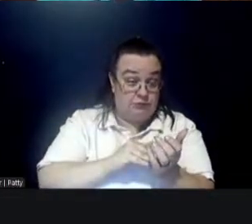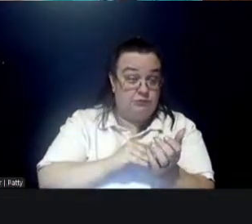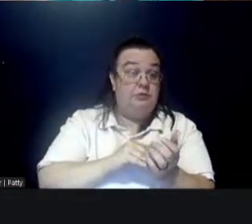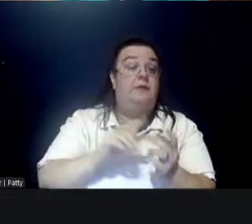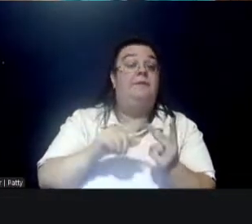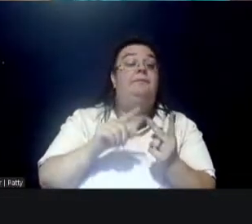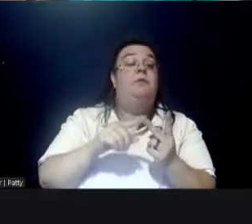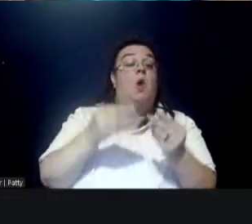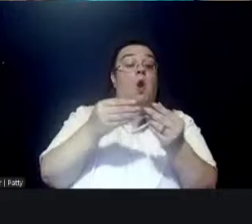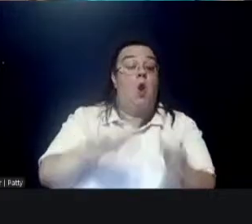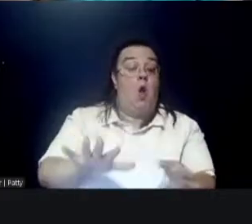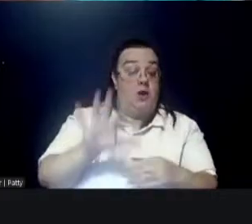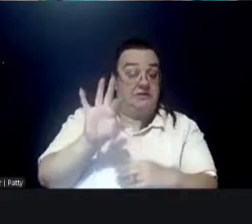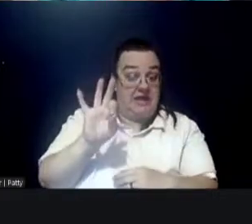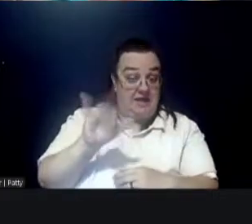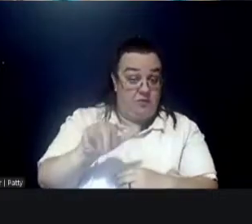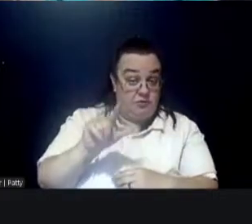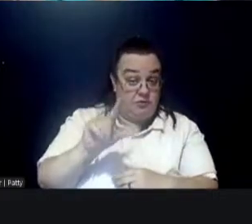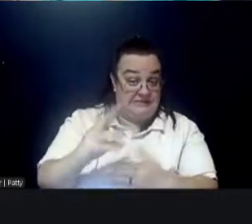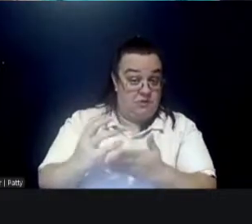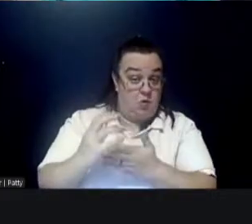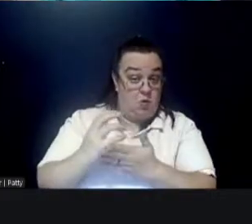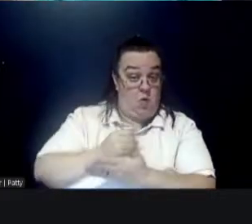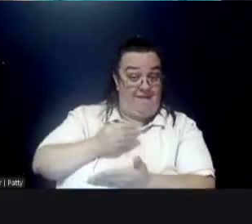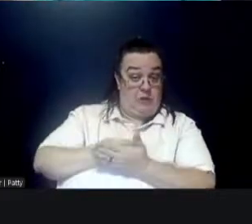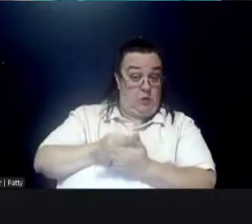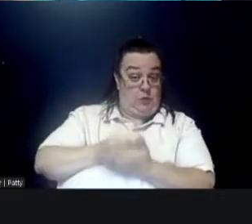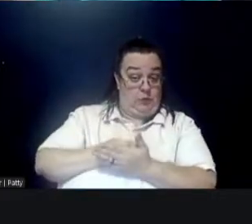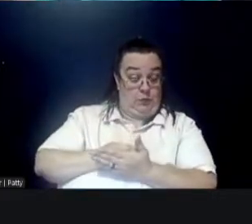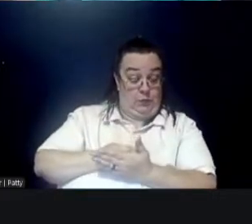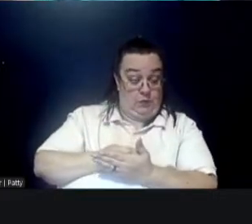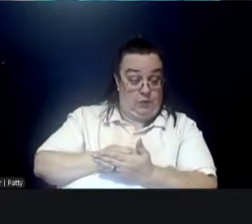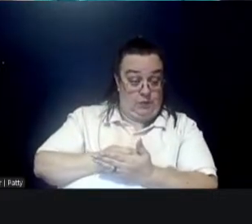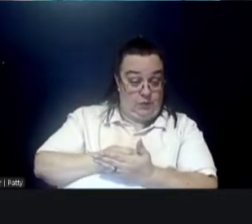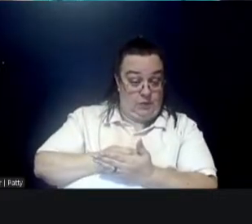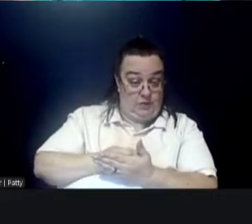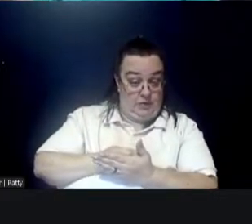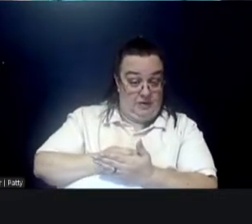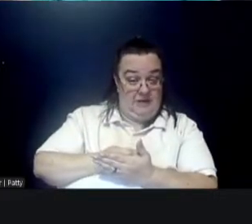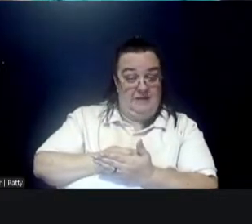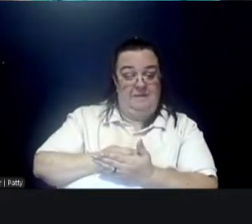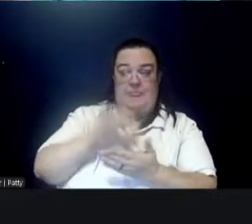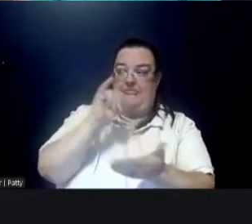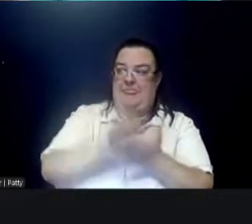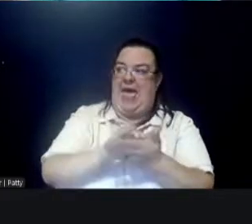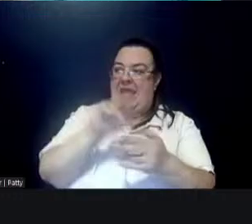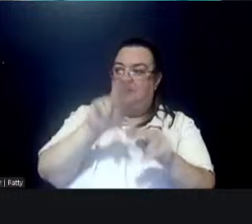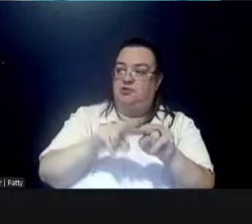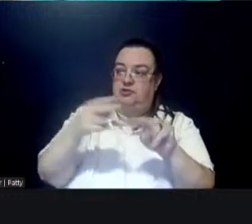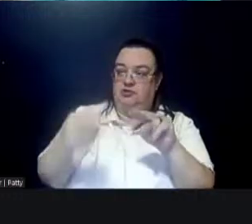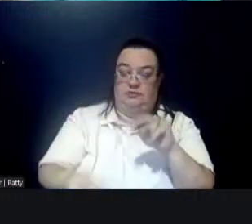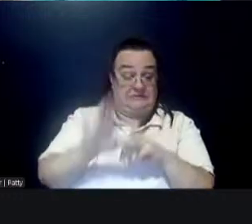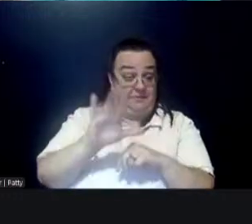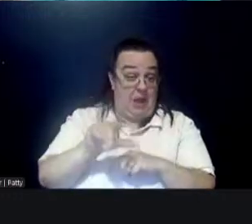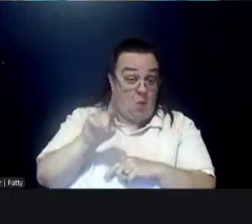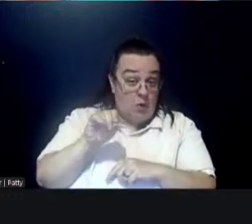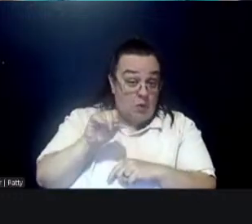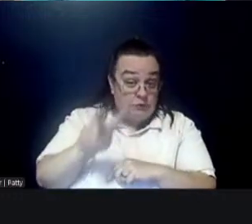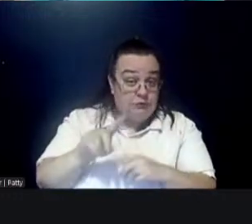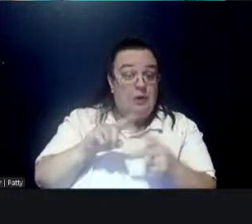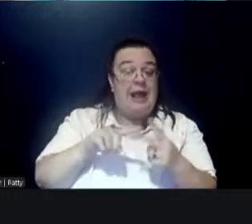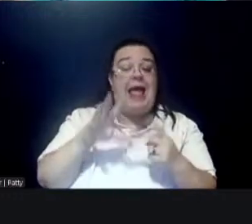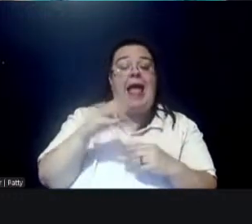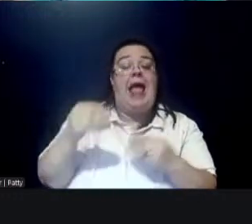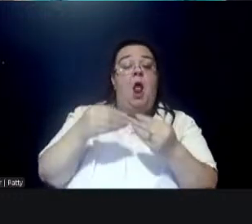FY 26 revenue. They decreased that by 102. And you lost the